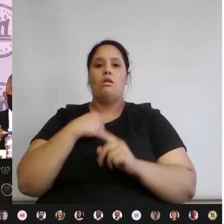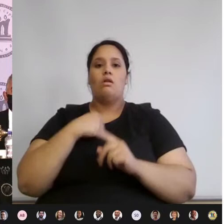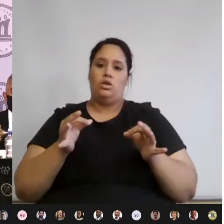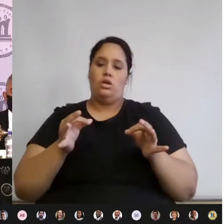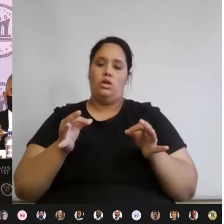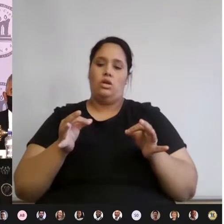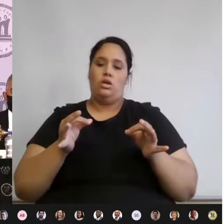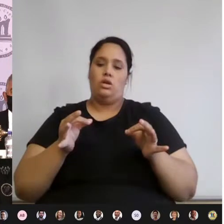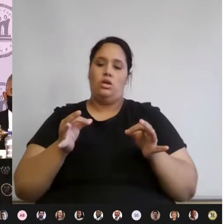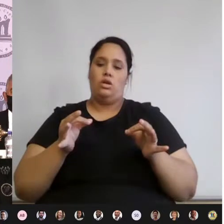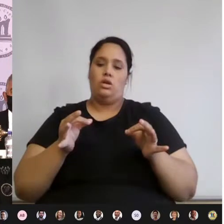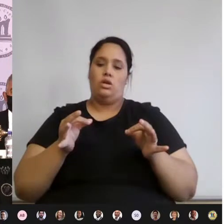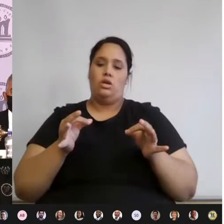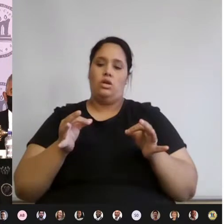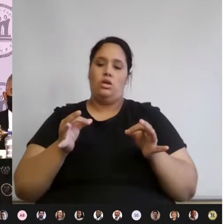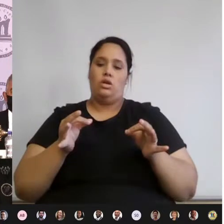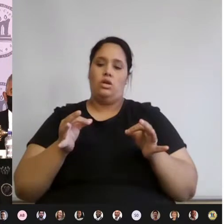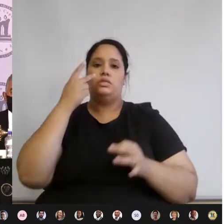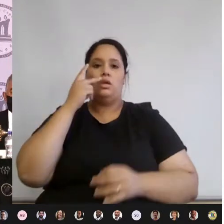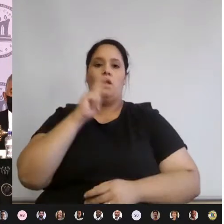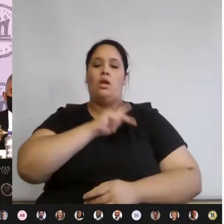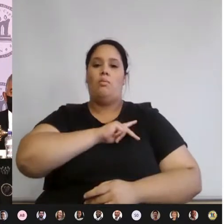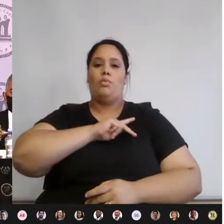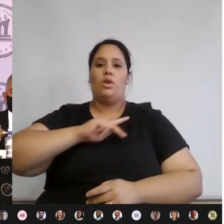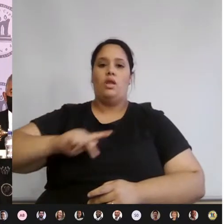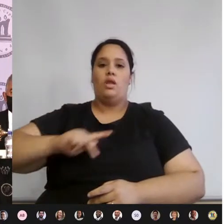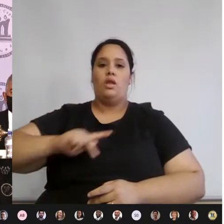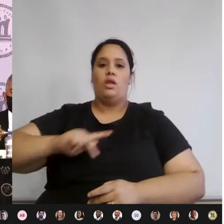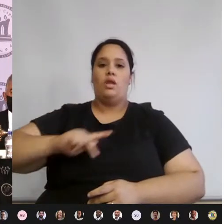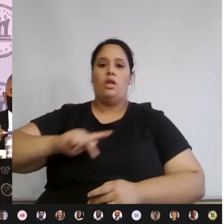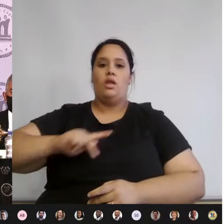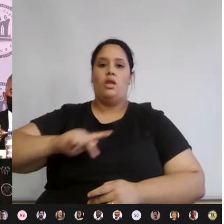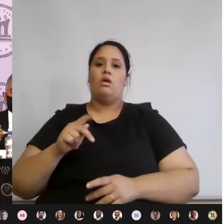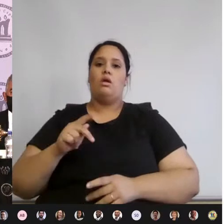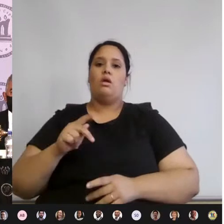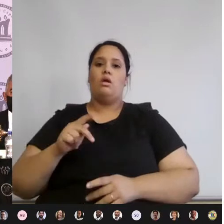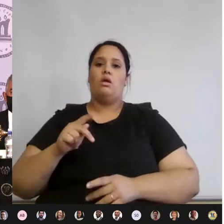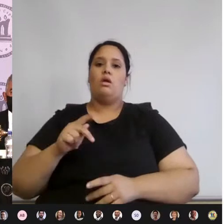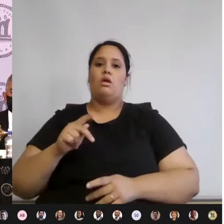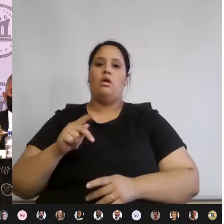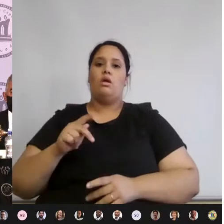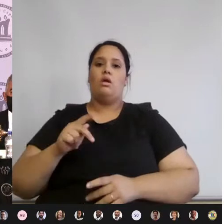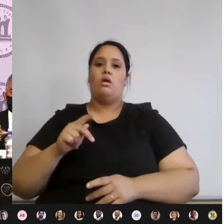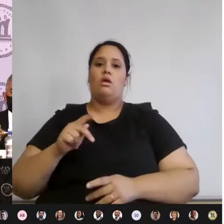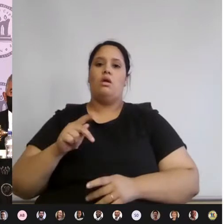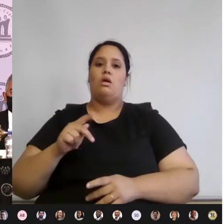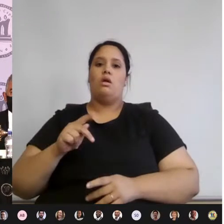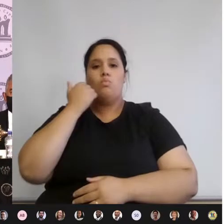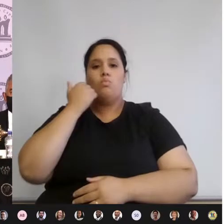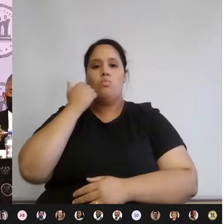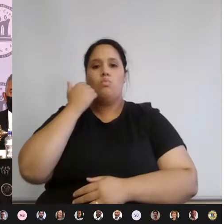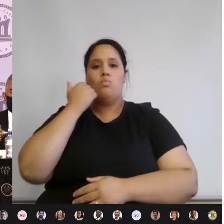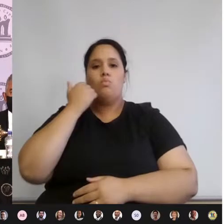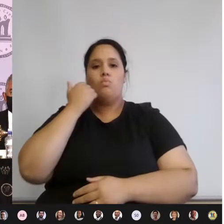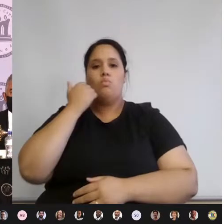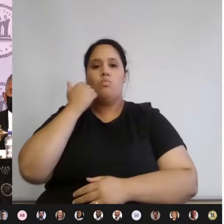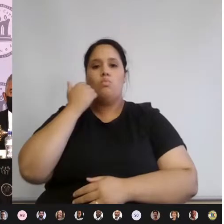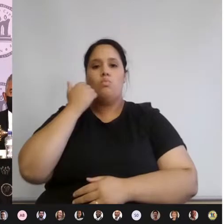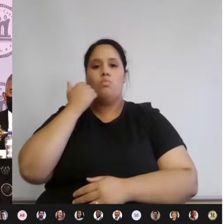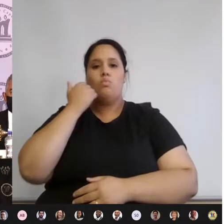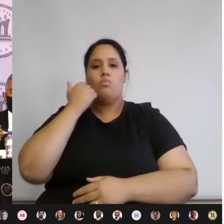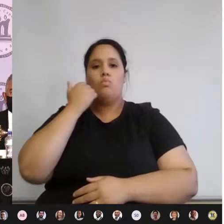see the Deputy Mayor of Tievereskloof Municipality there. I just want to say, Your Worship,